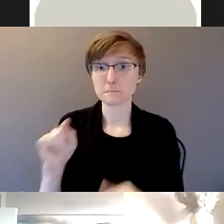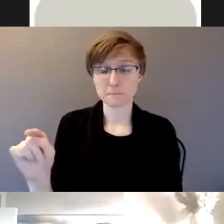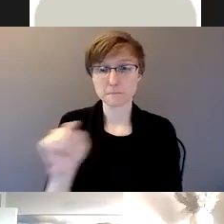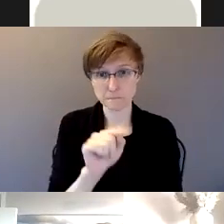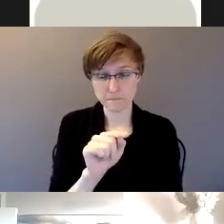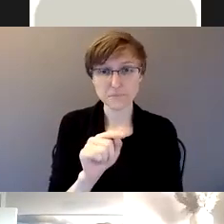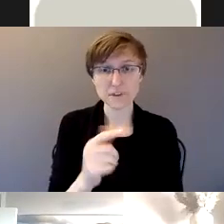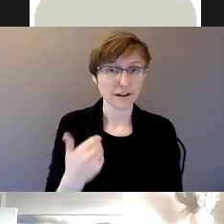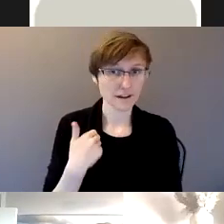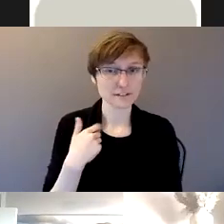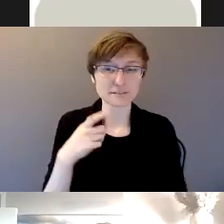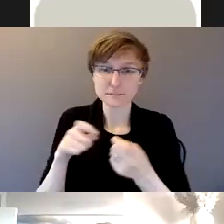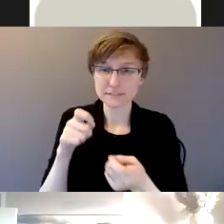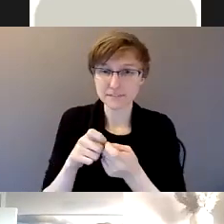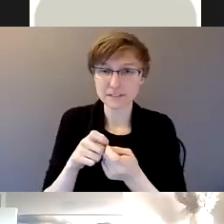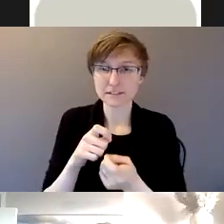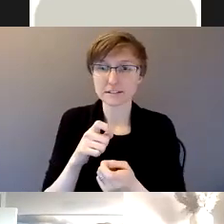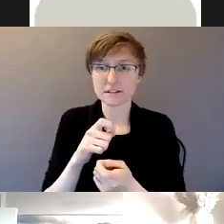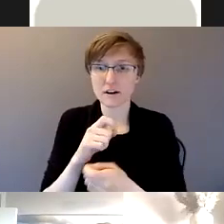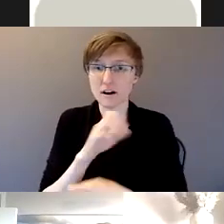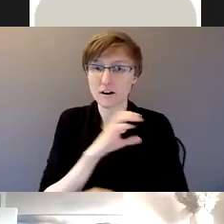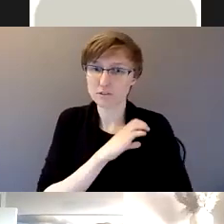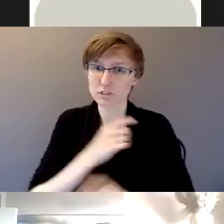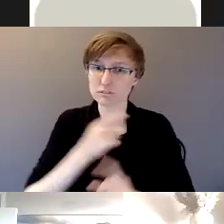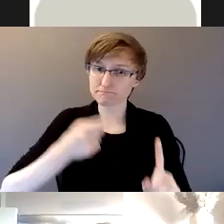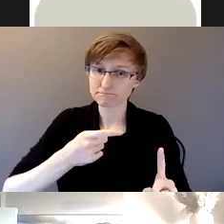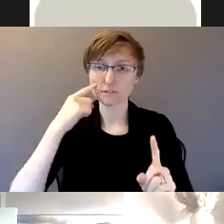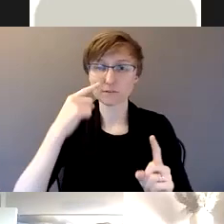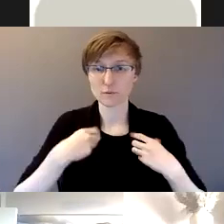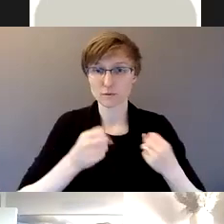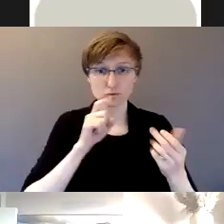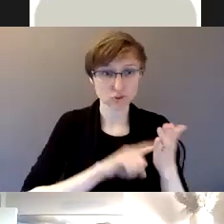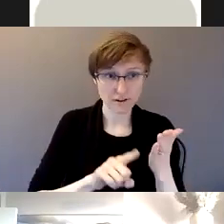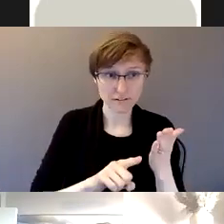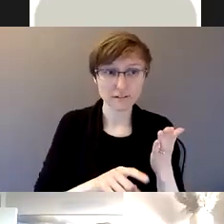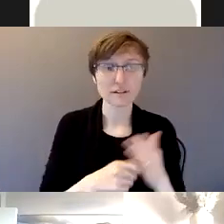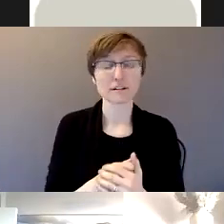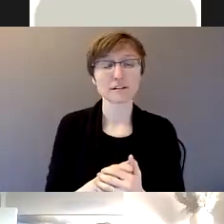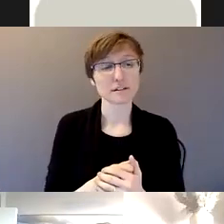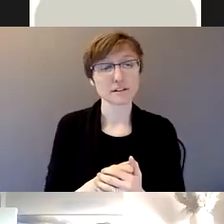departments have specific officers, and if not, just ask for an officer to do a well-being check.